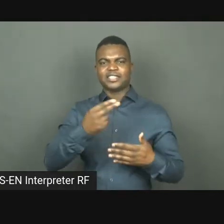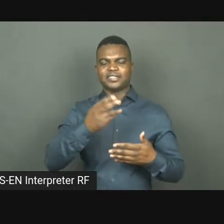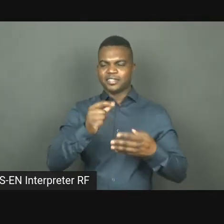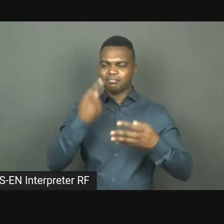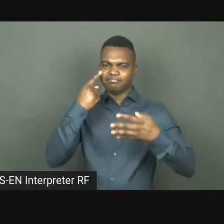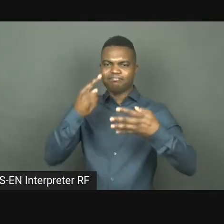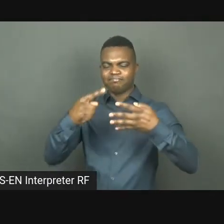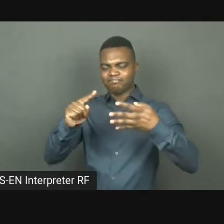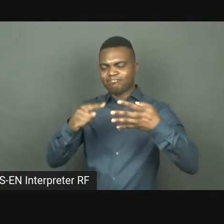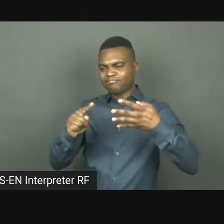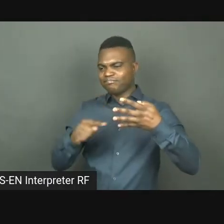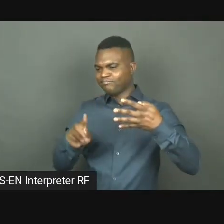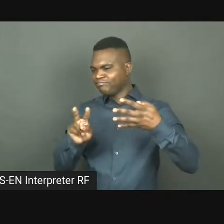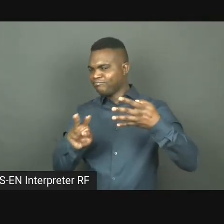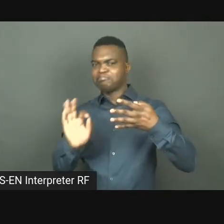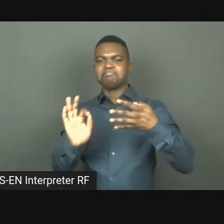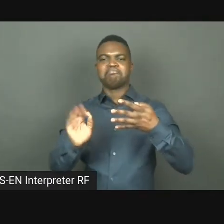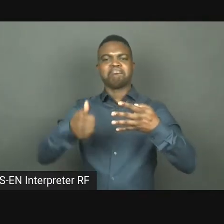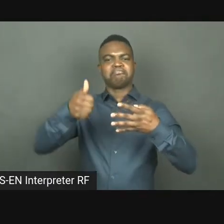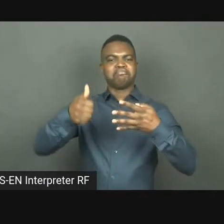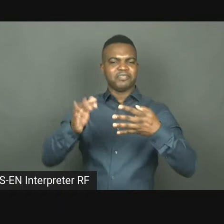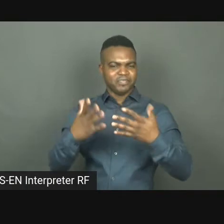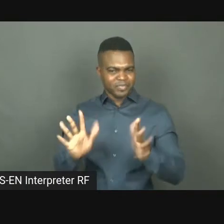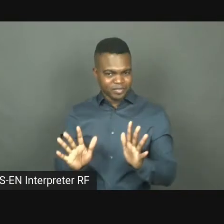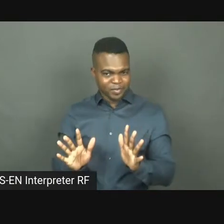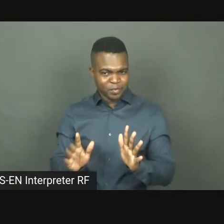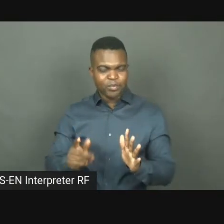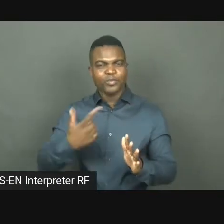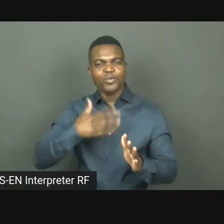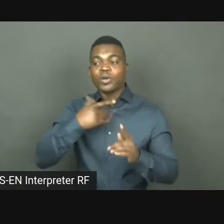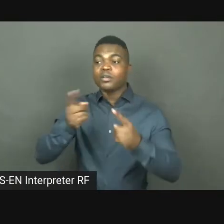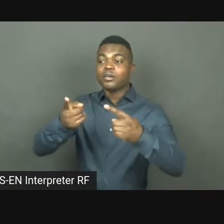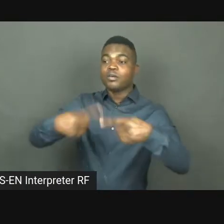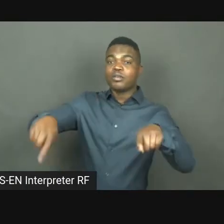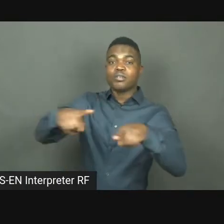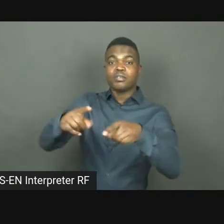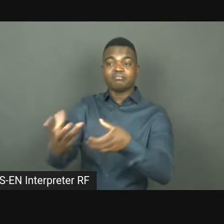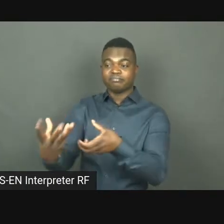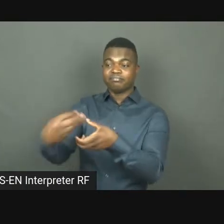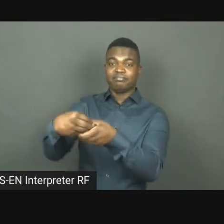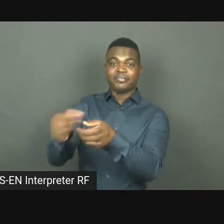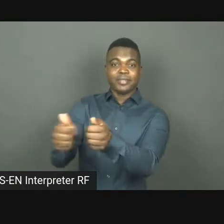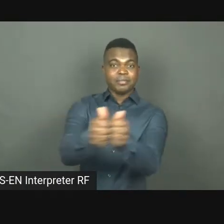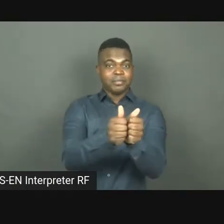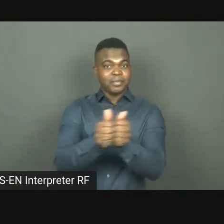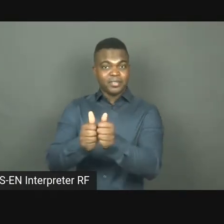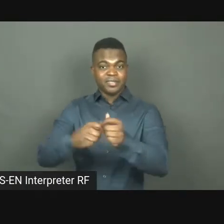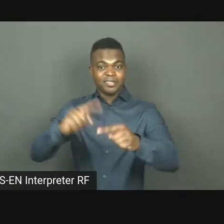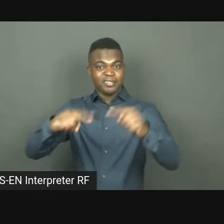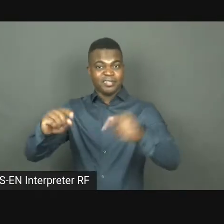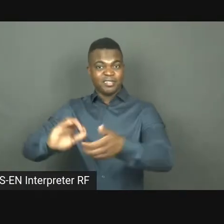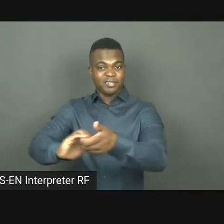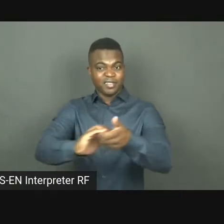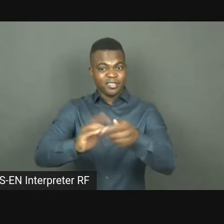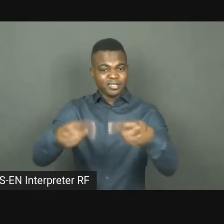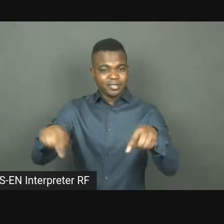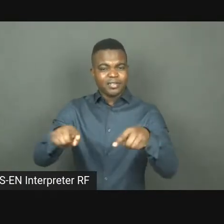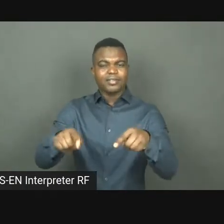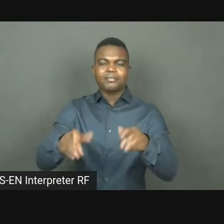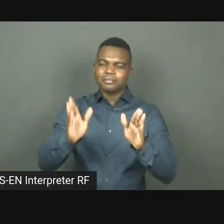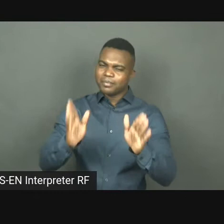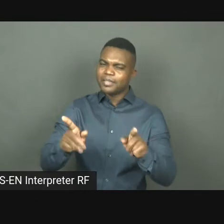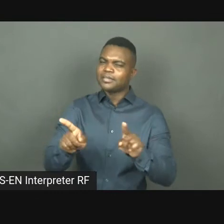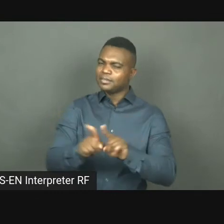your commitment to the localization agenda by strengthening quality partnership, flexible